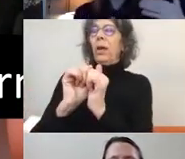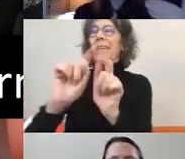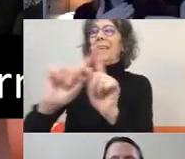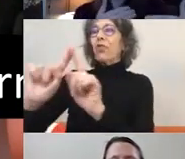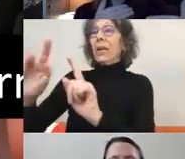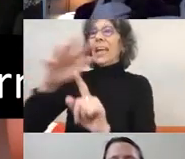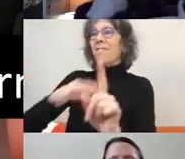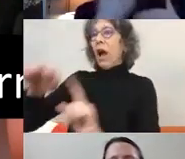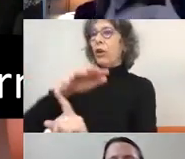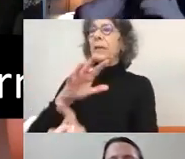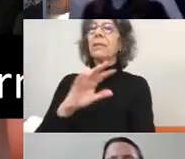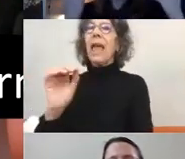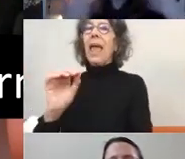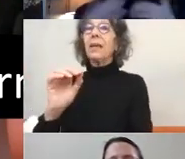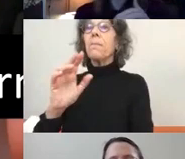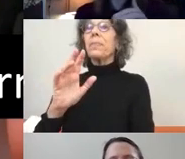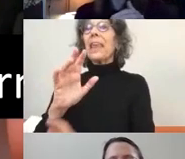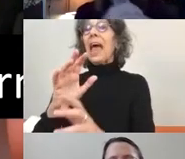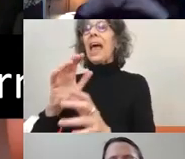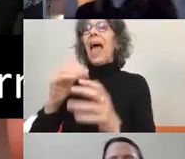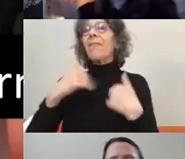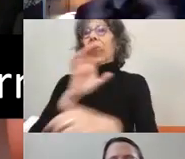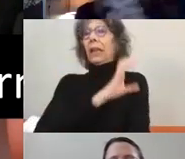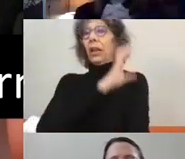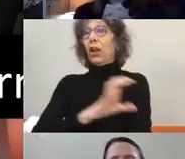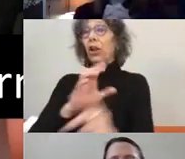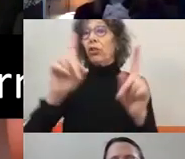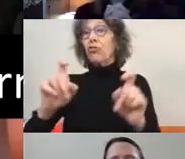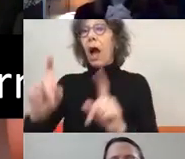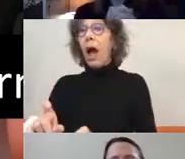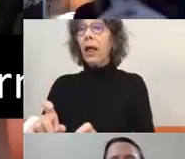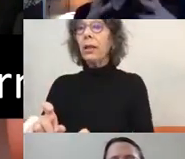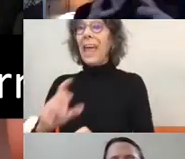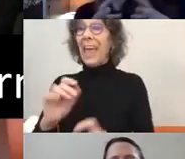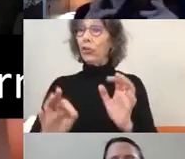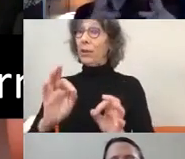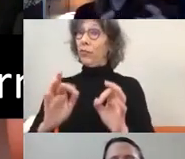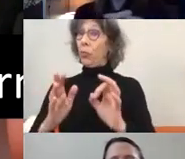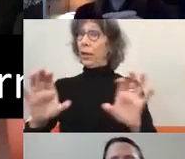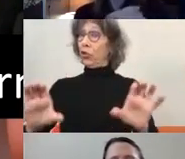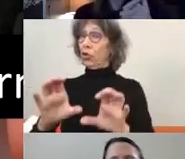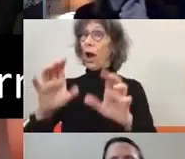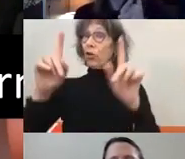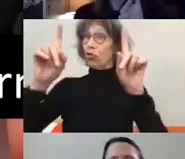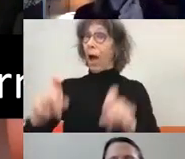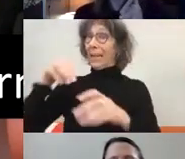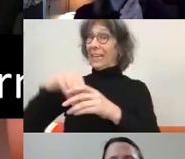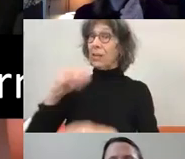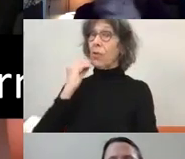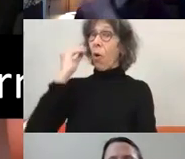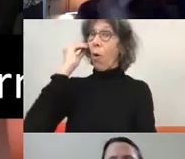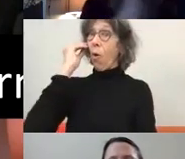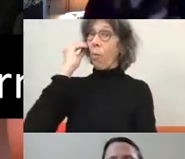and particularly the idea of running the trial in the home is very interesting and very applicable to the device.